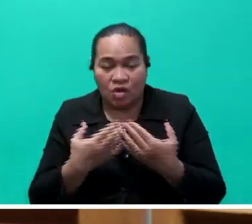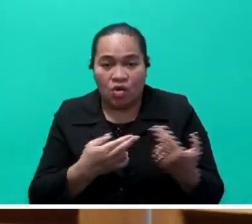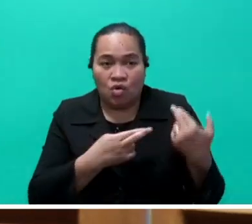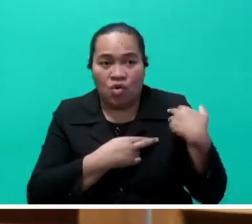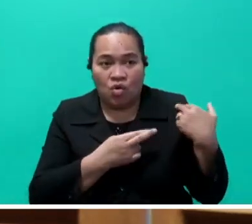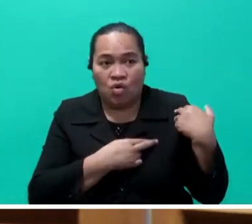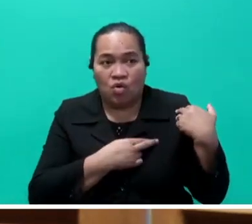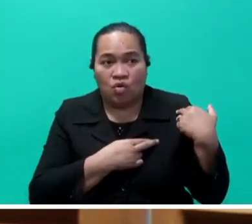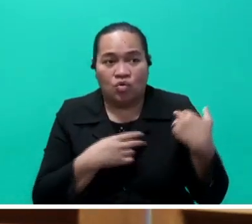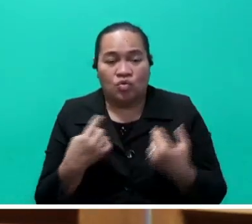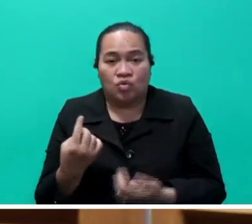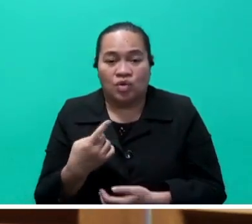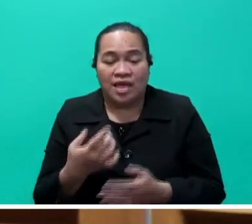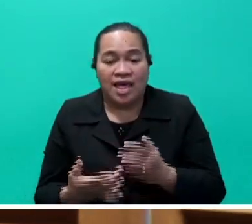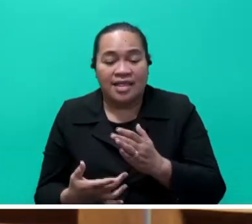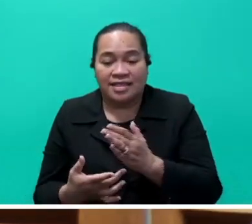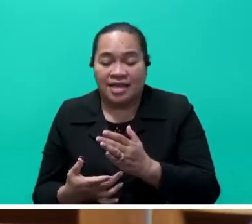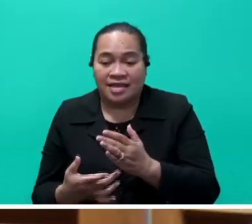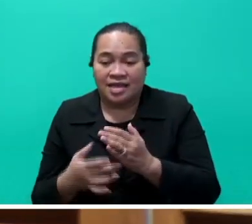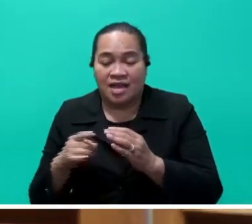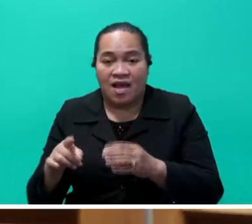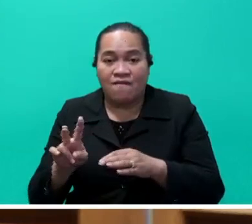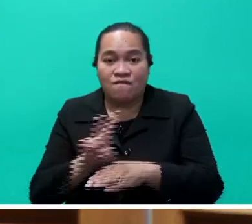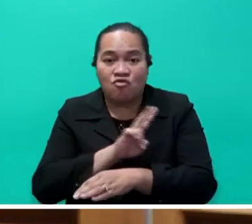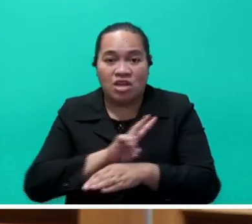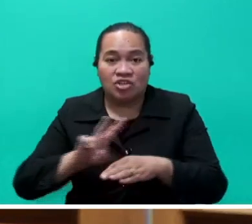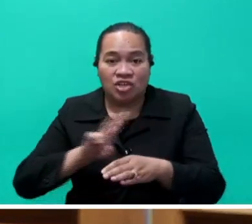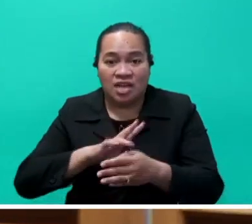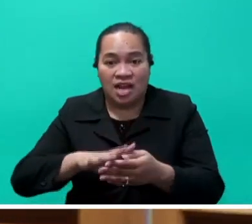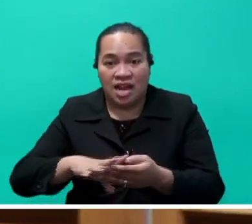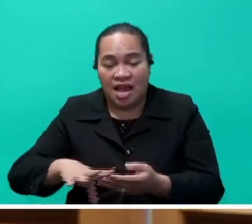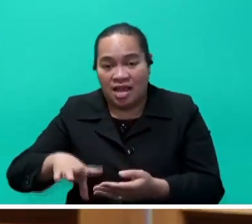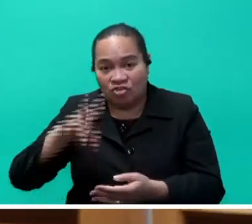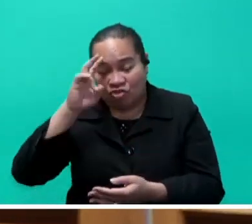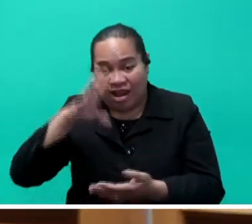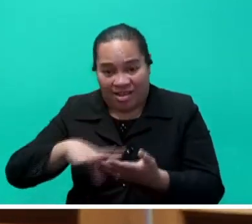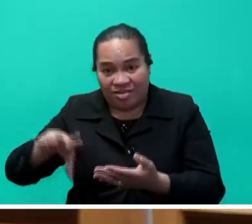the technical vocational education training